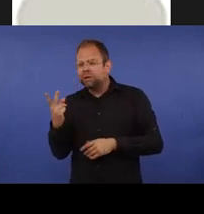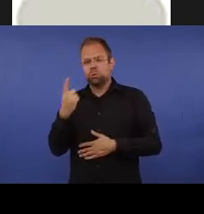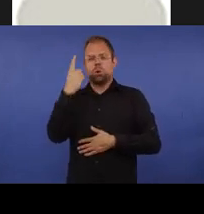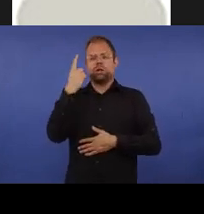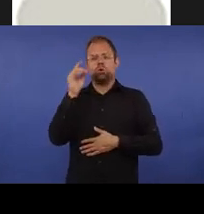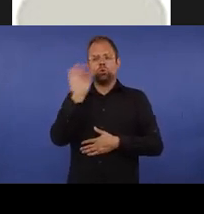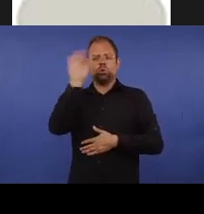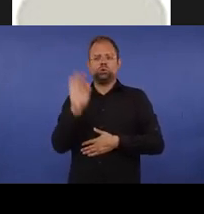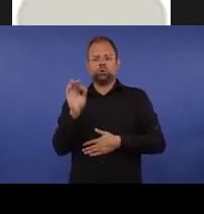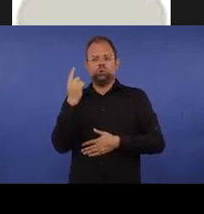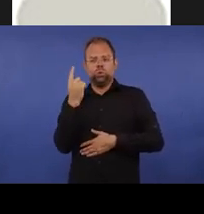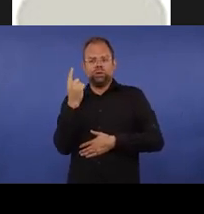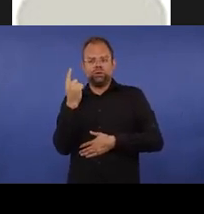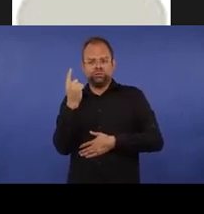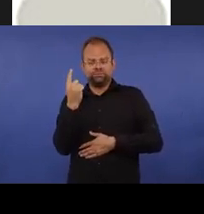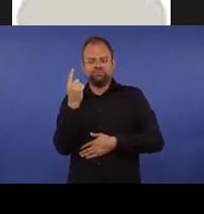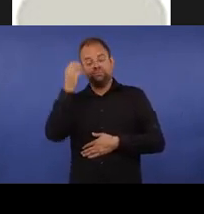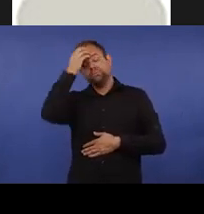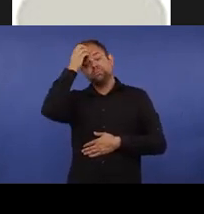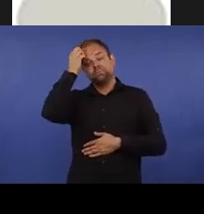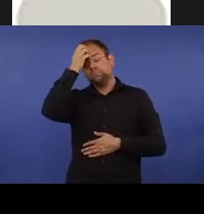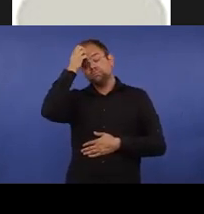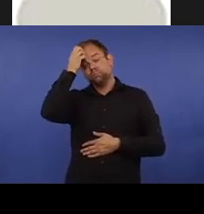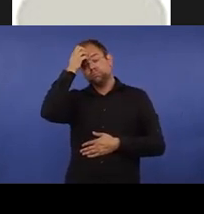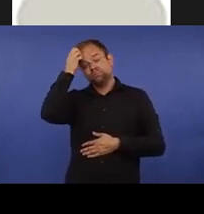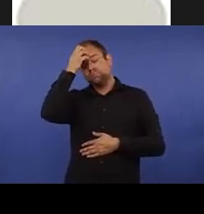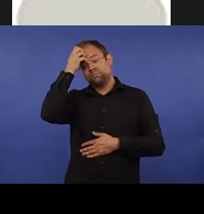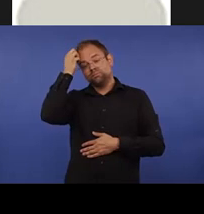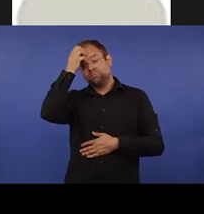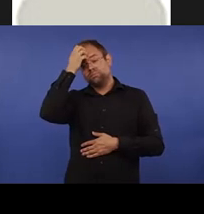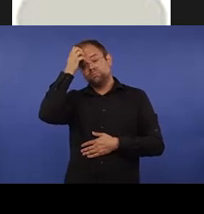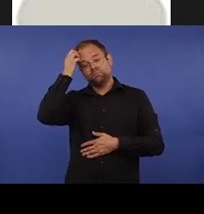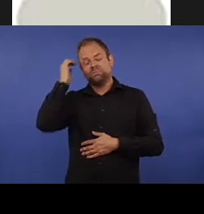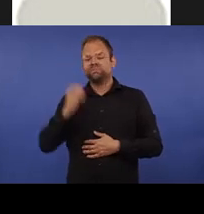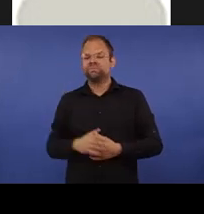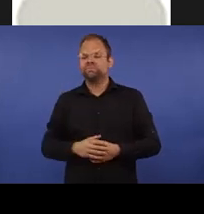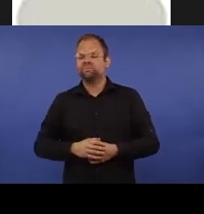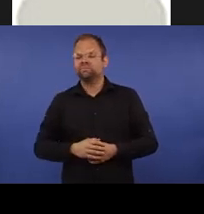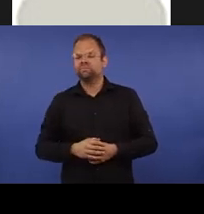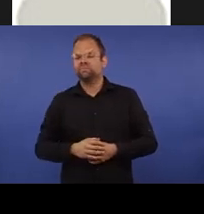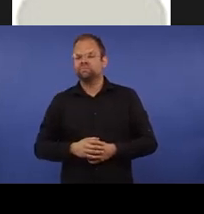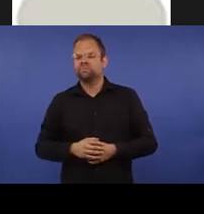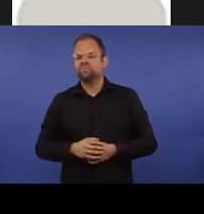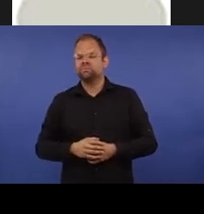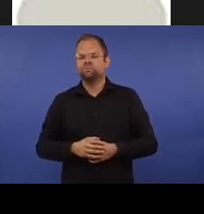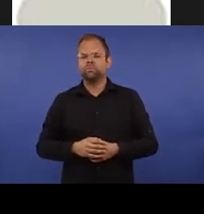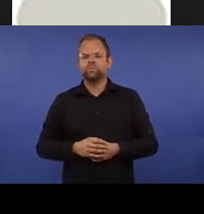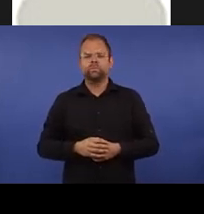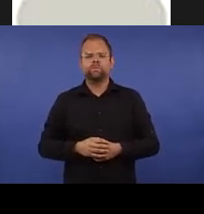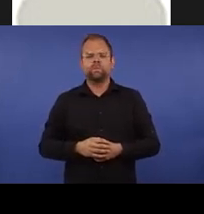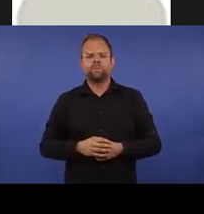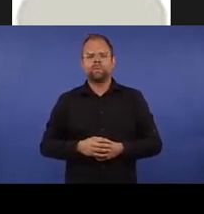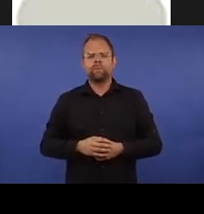for people who cannot communicate? Does any of you have any idea about how we can facilitate